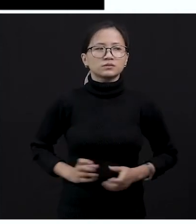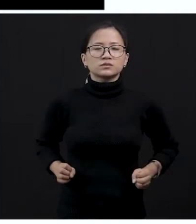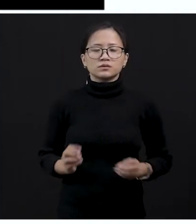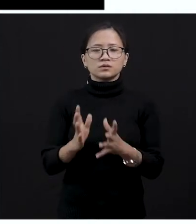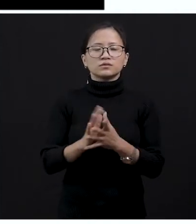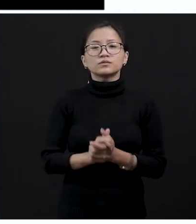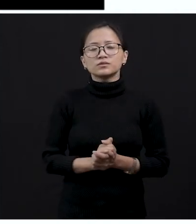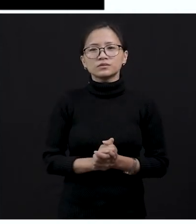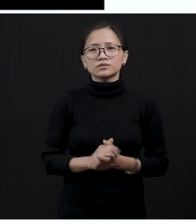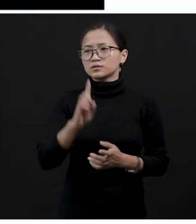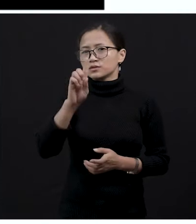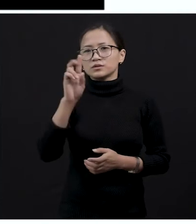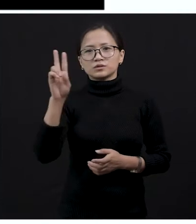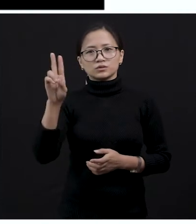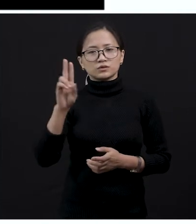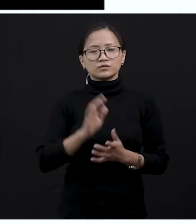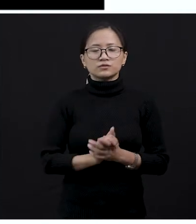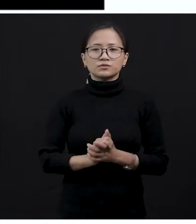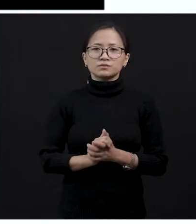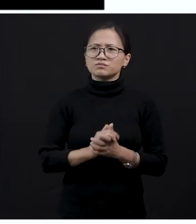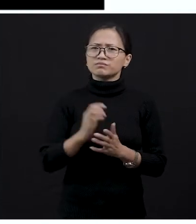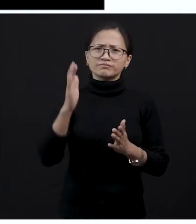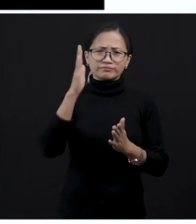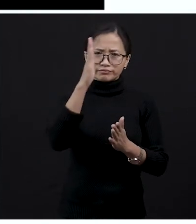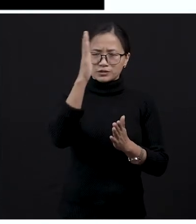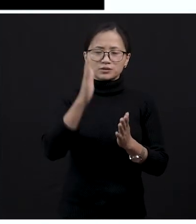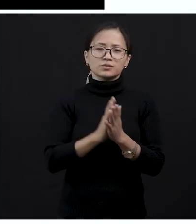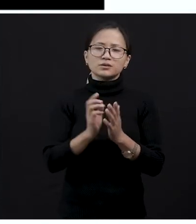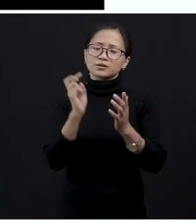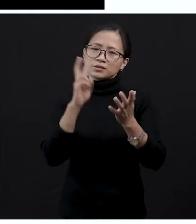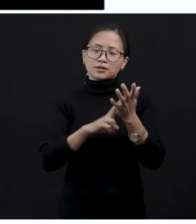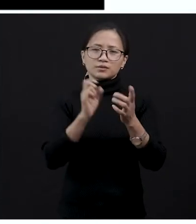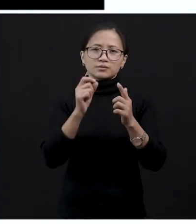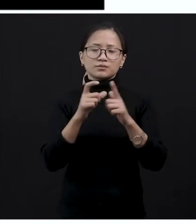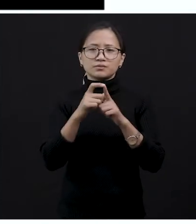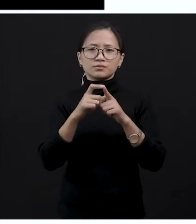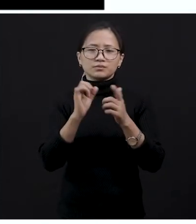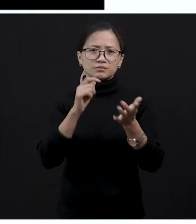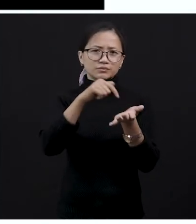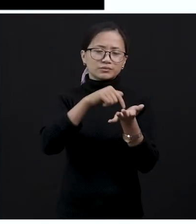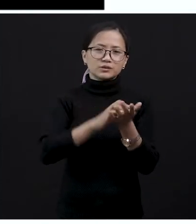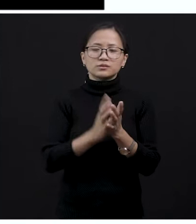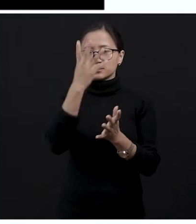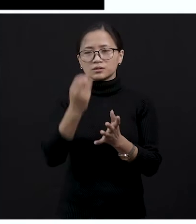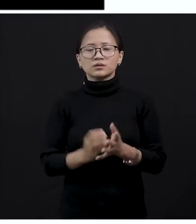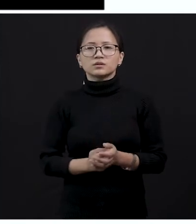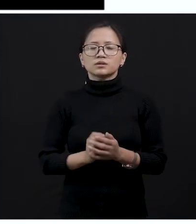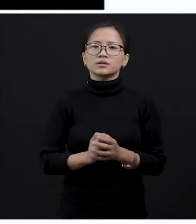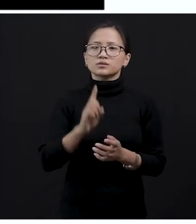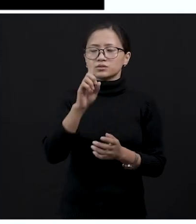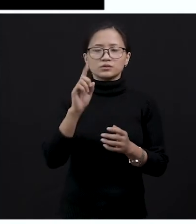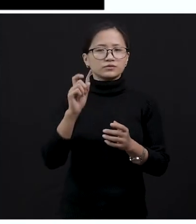starting from 12 midnight or 1 a.m. till the midnight, it counts up